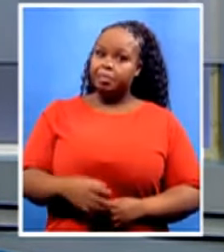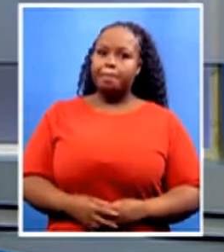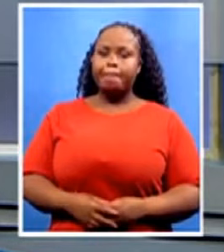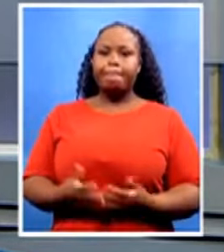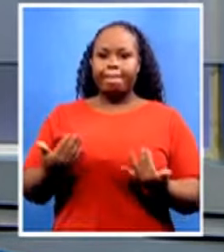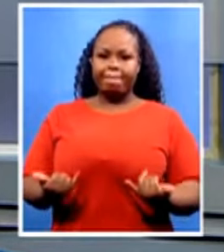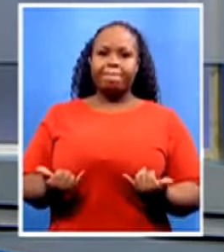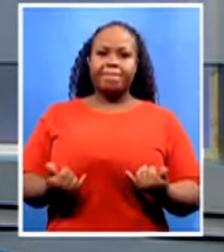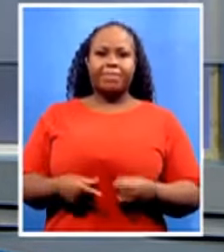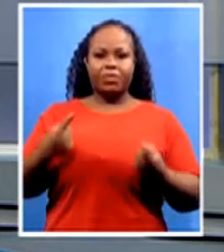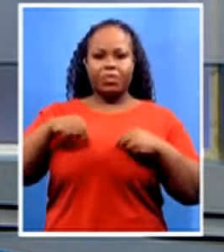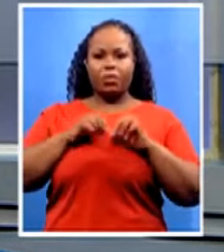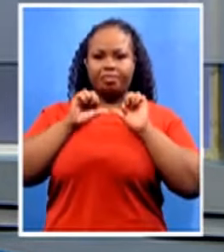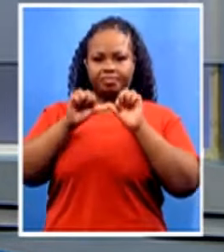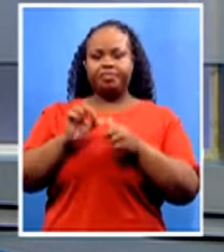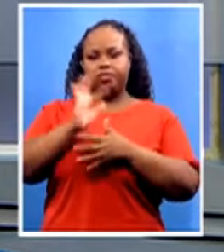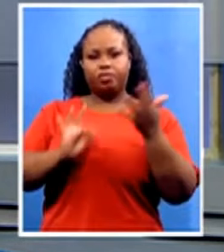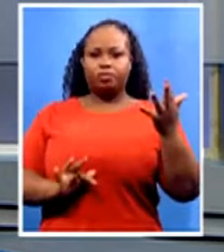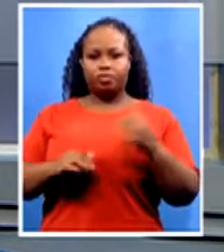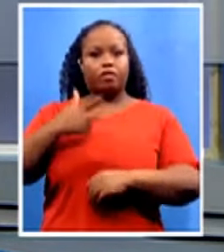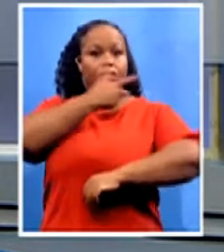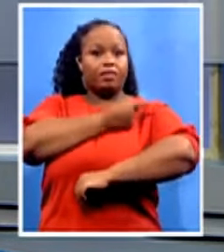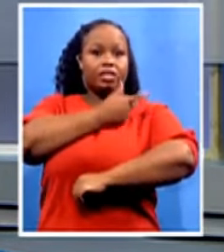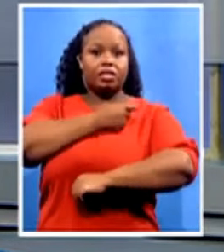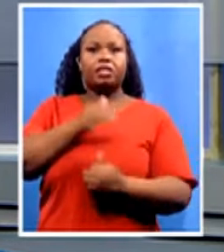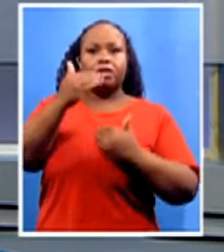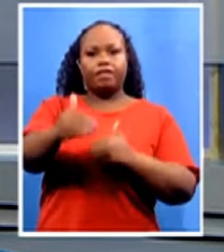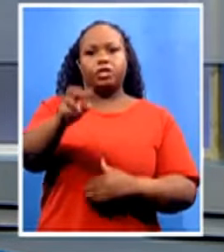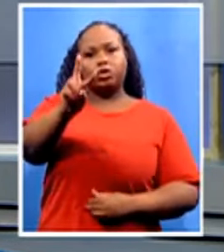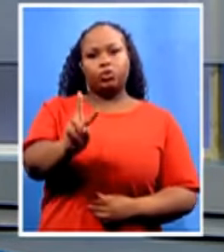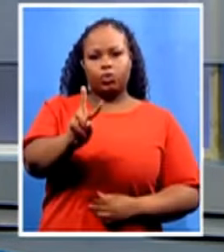of vaccination, phase 2 vaccination in the country, let's take one tweet.